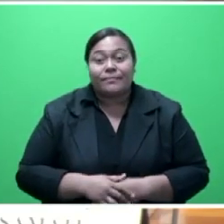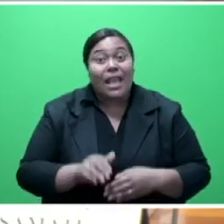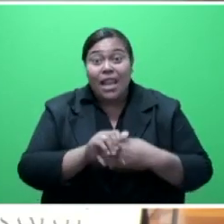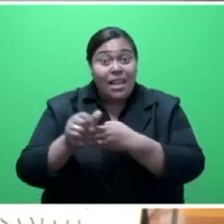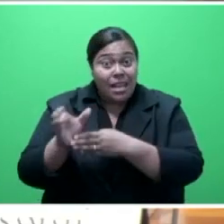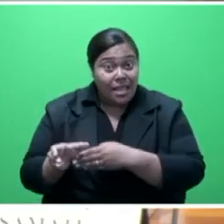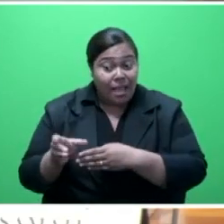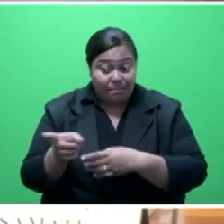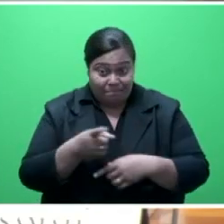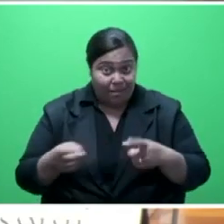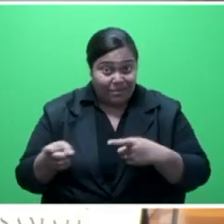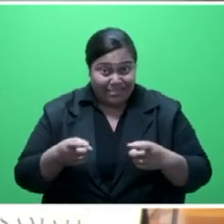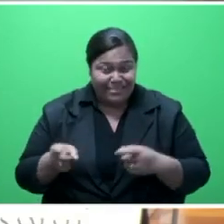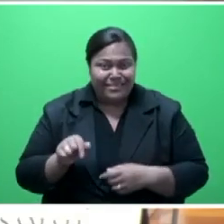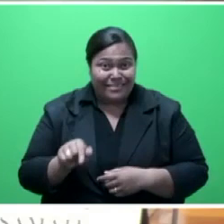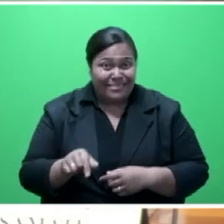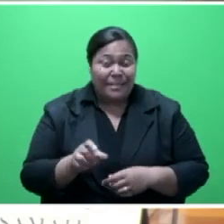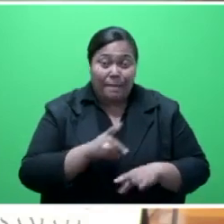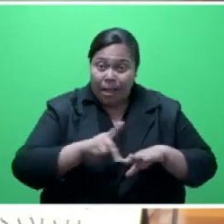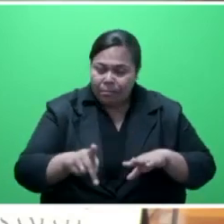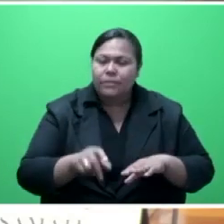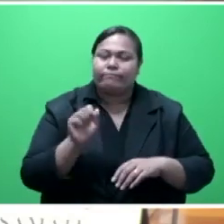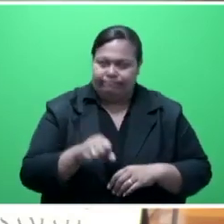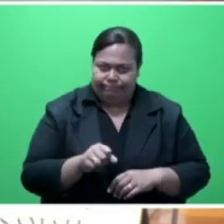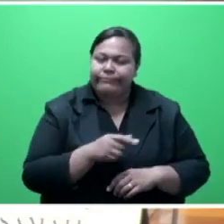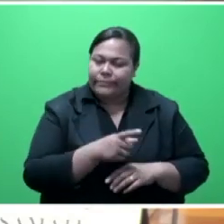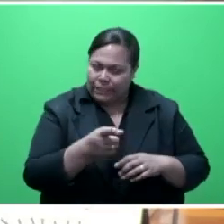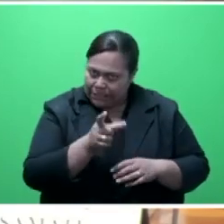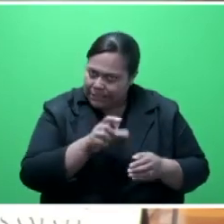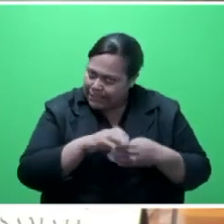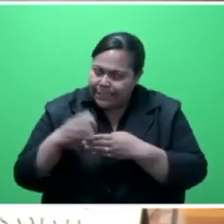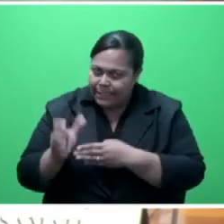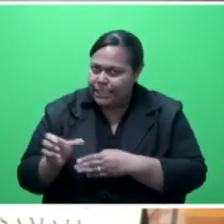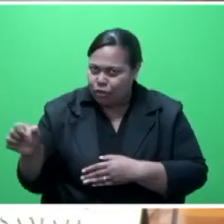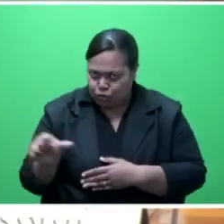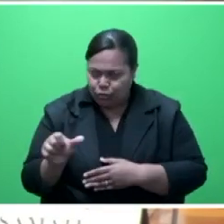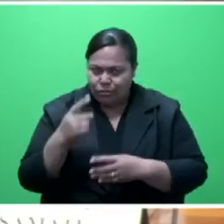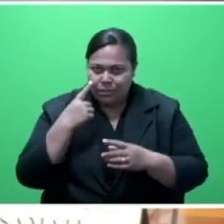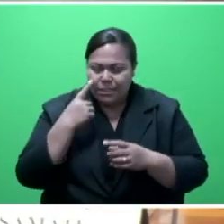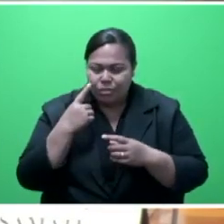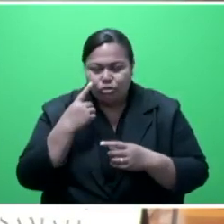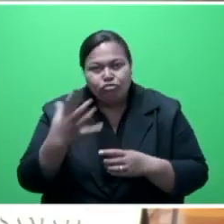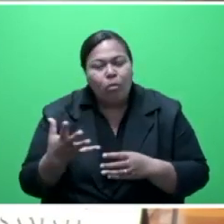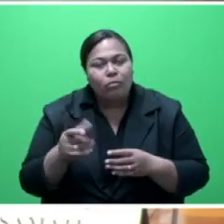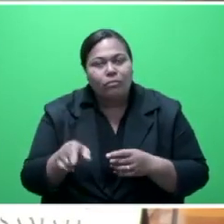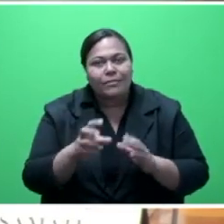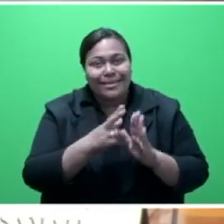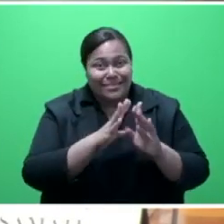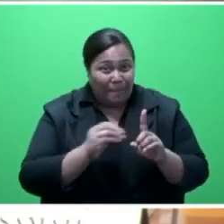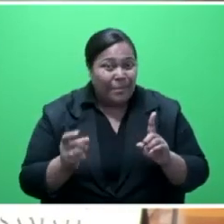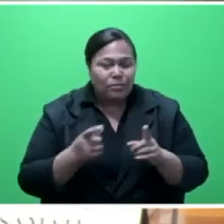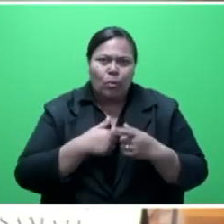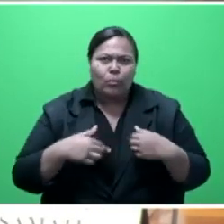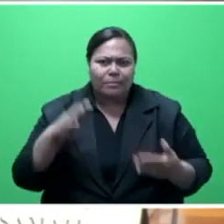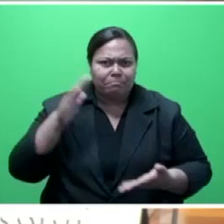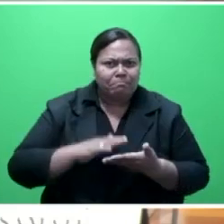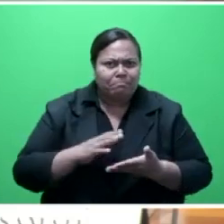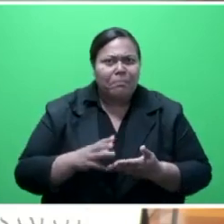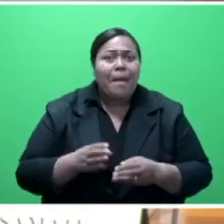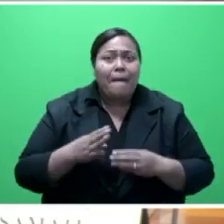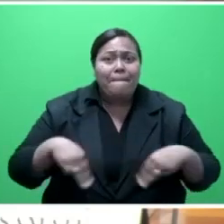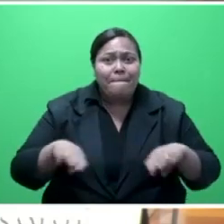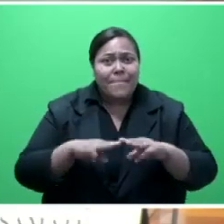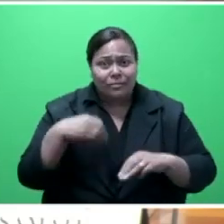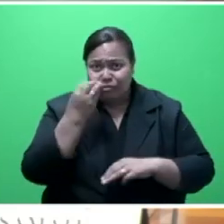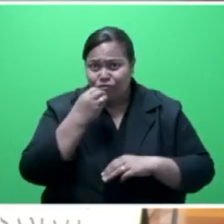do. But we are taking some measures to reduce spending. We will be reducing meal allowances from $20 to $10. Instead